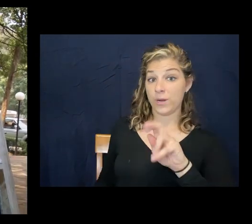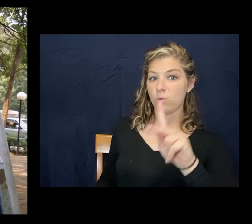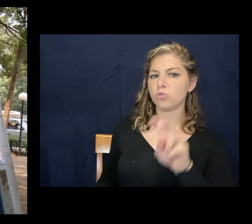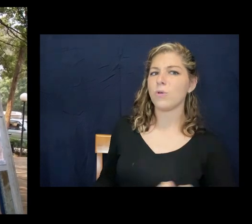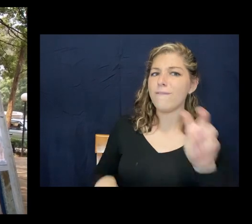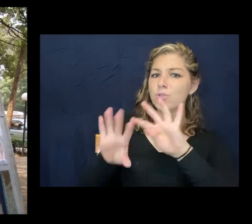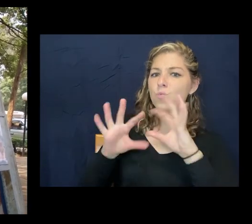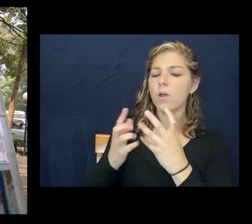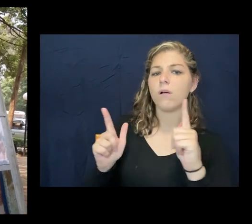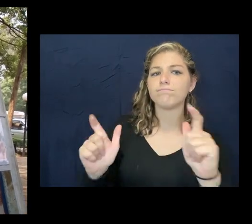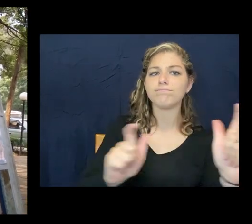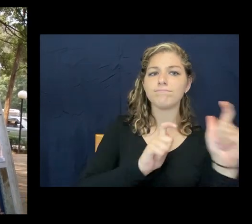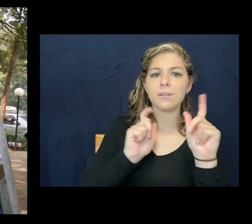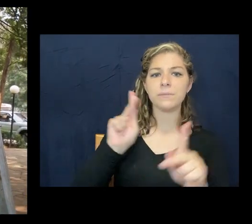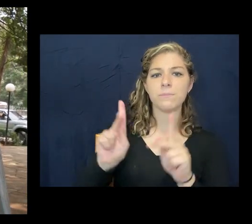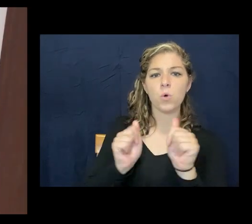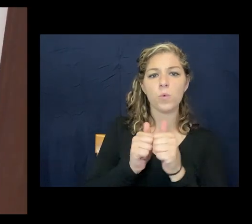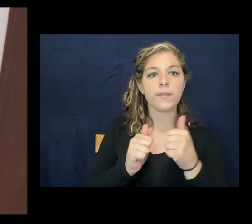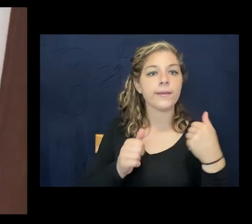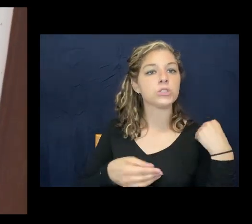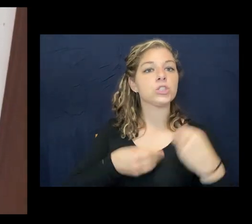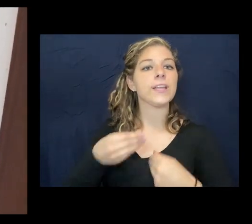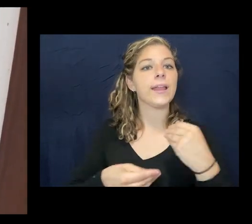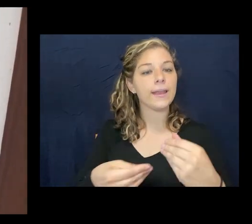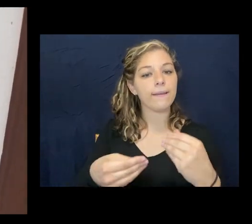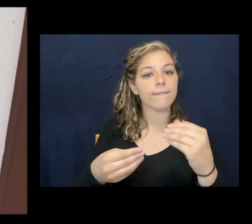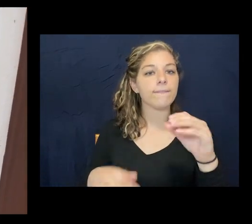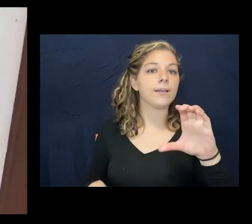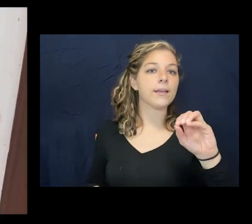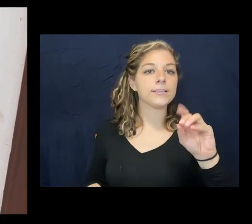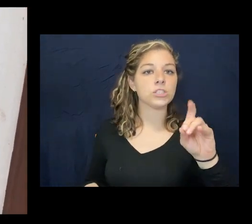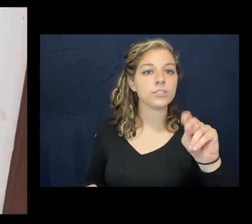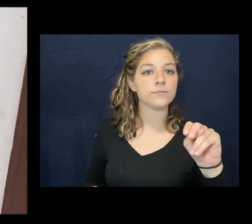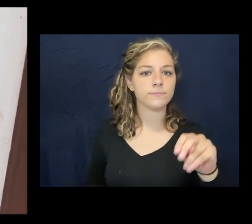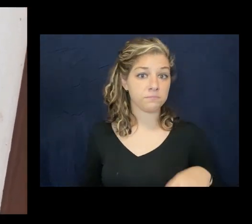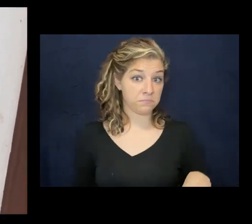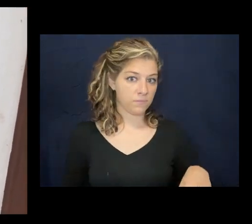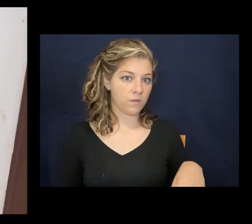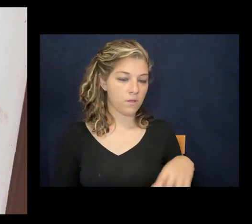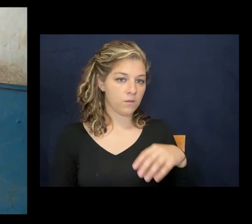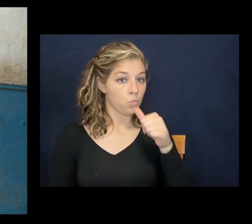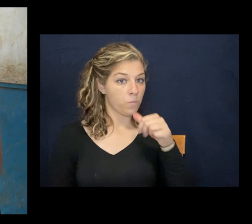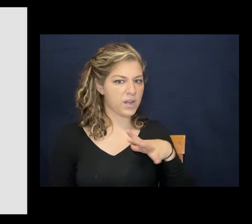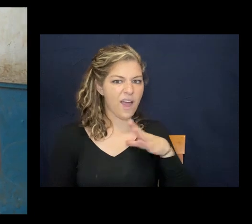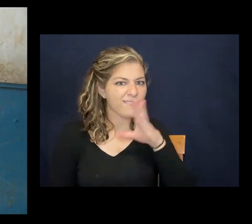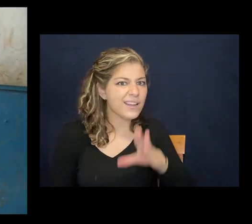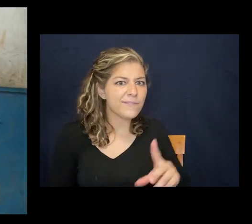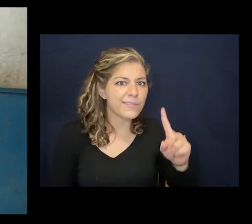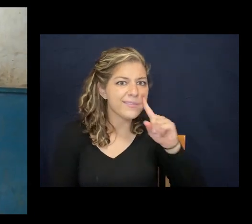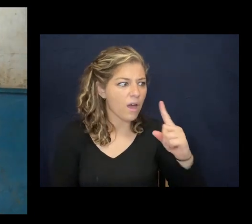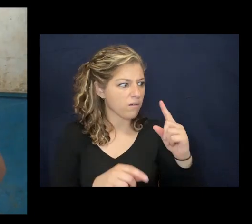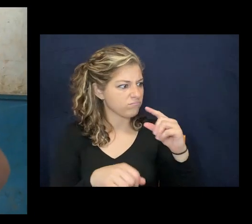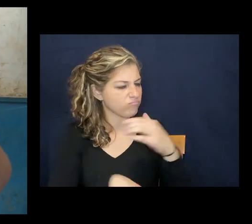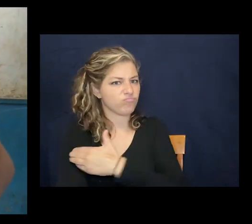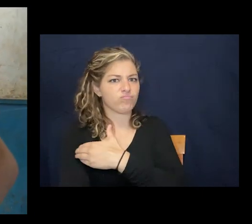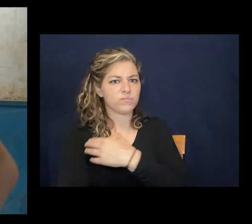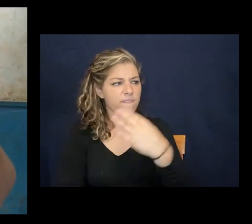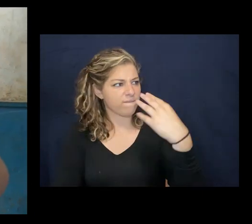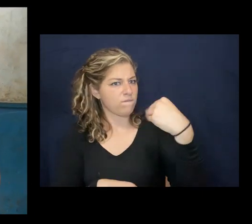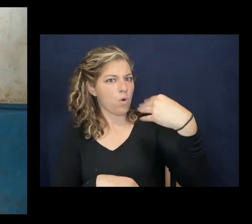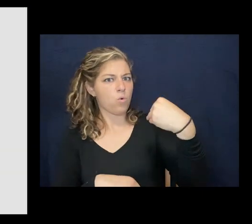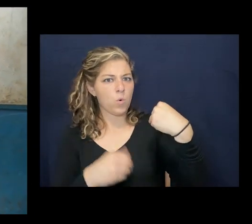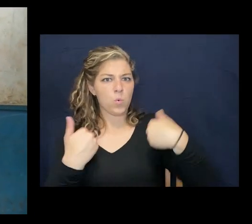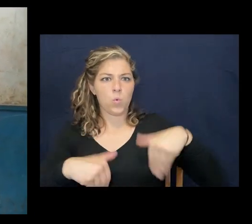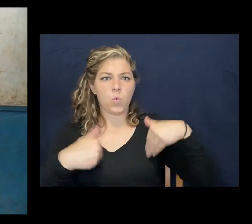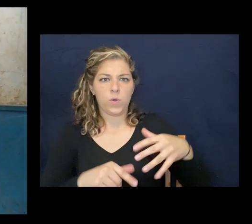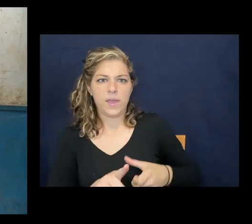the world, photographing people with genetic conditions. I had never thought of the power of a photograph as